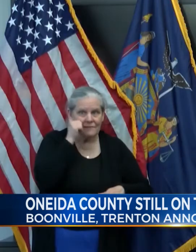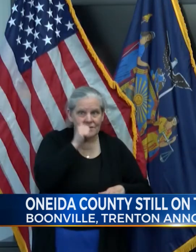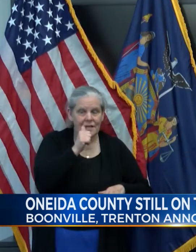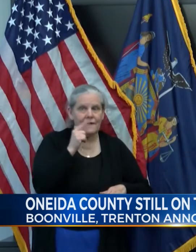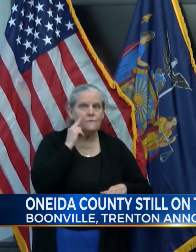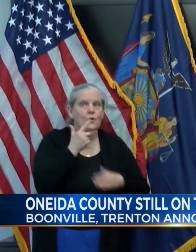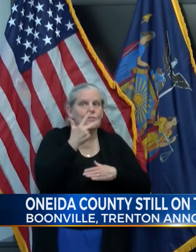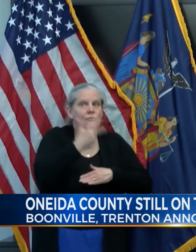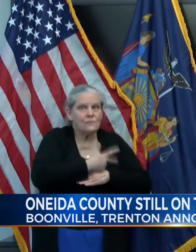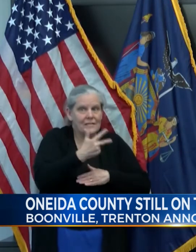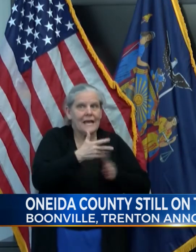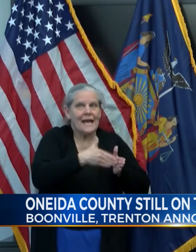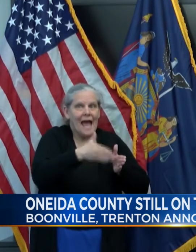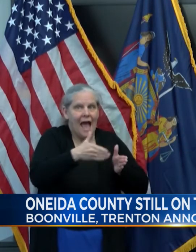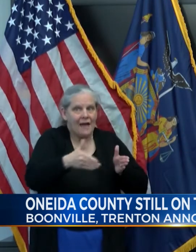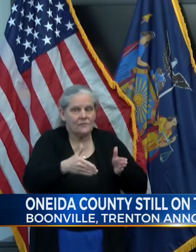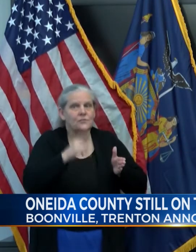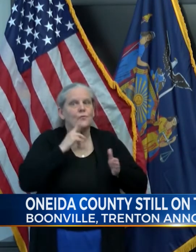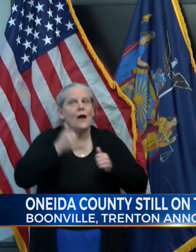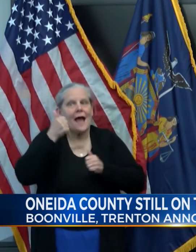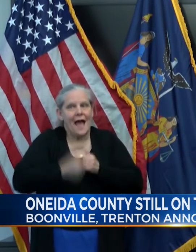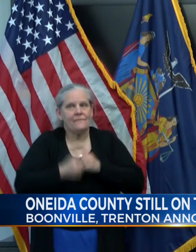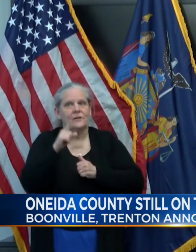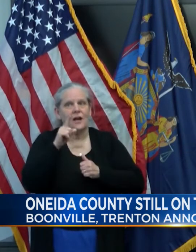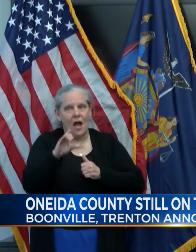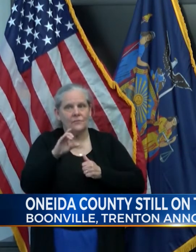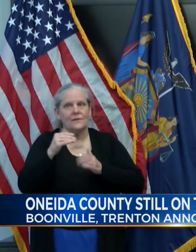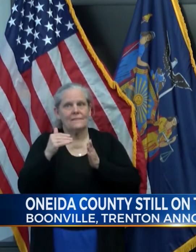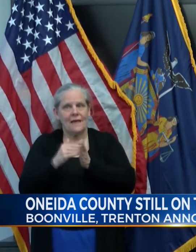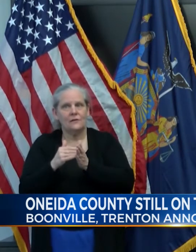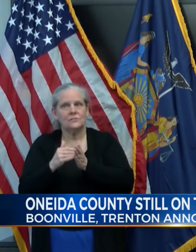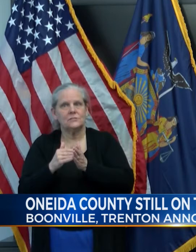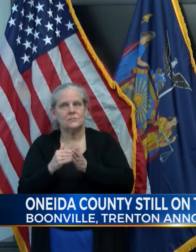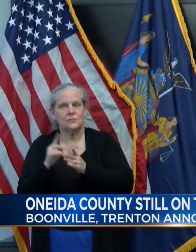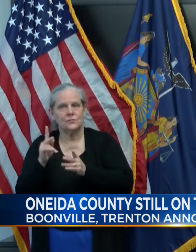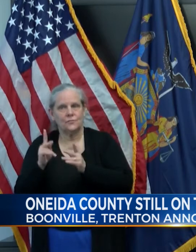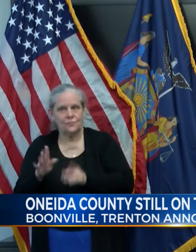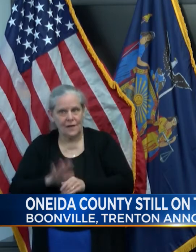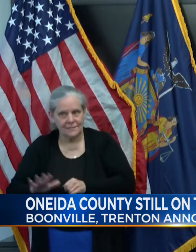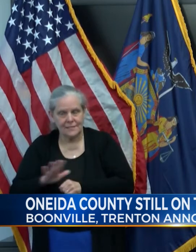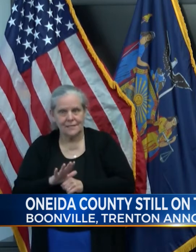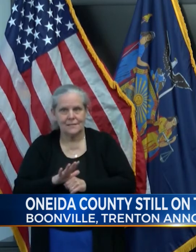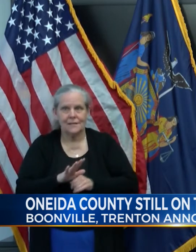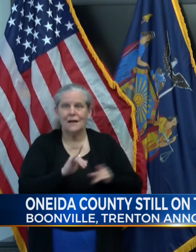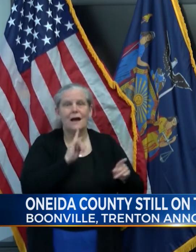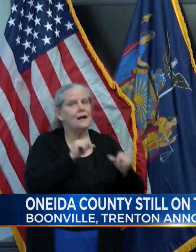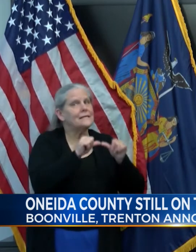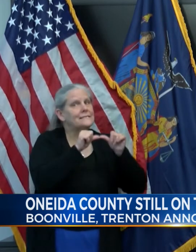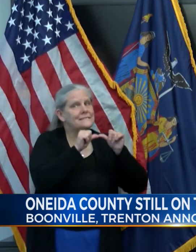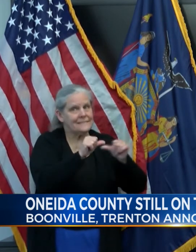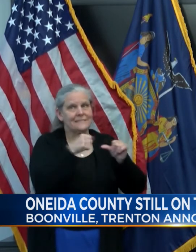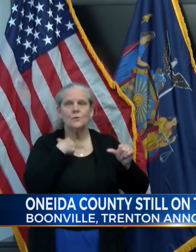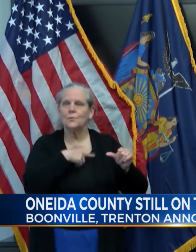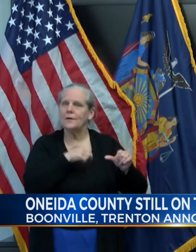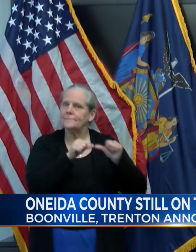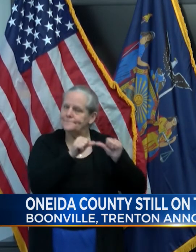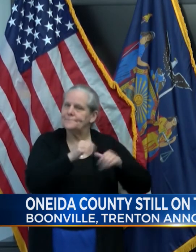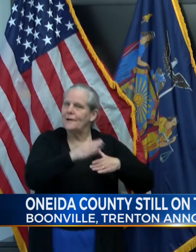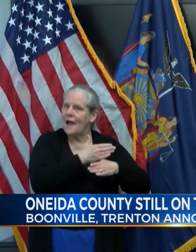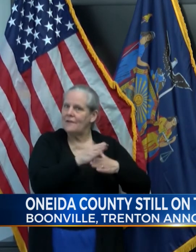3-day average per 100,000 residents, we are consistently averaging less than 1 new hospitalization a